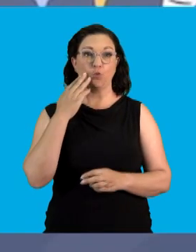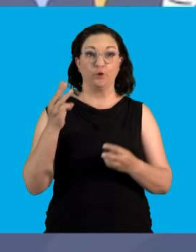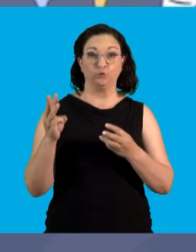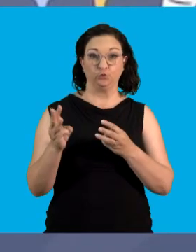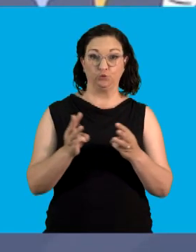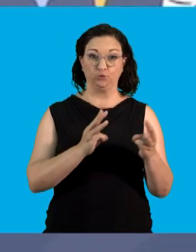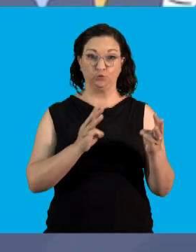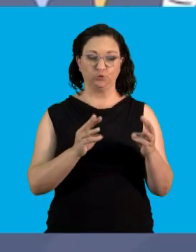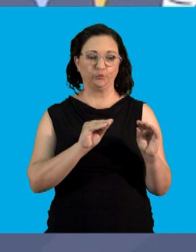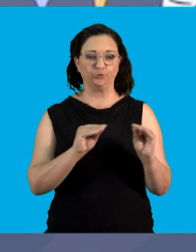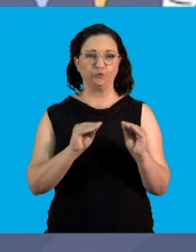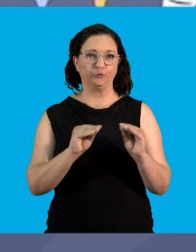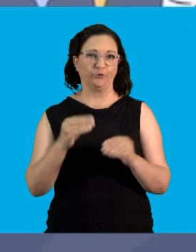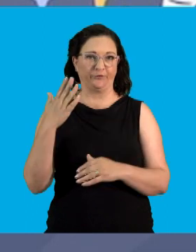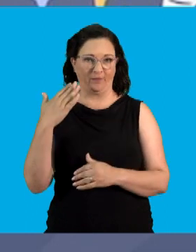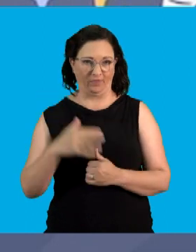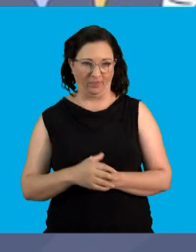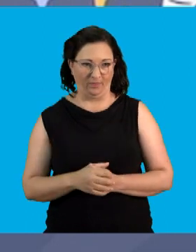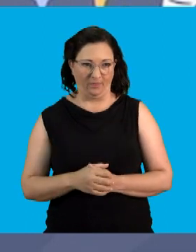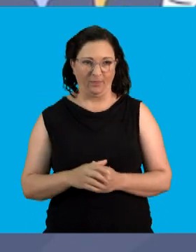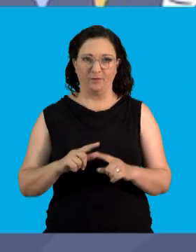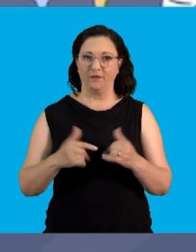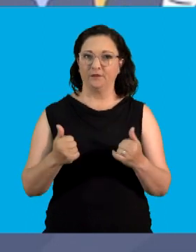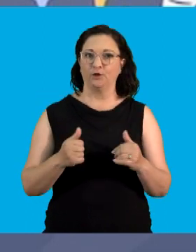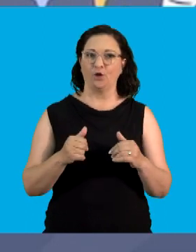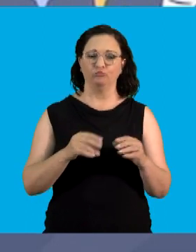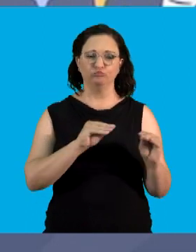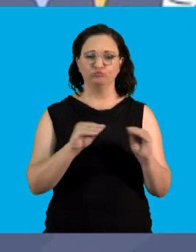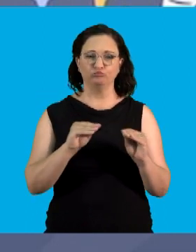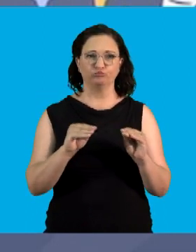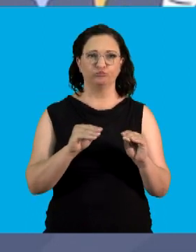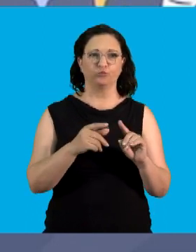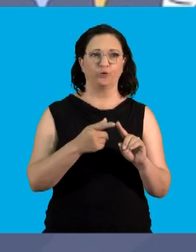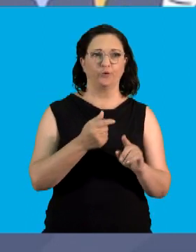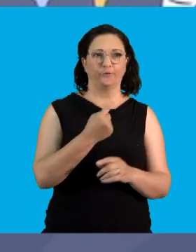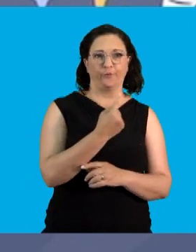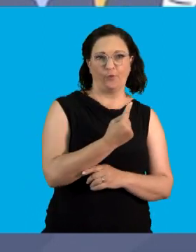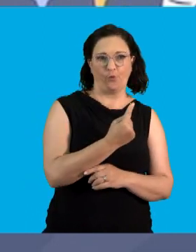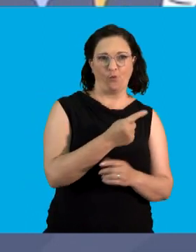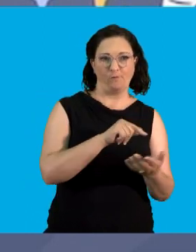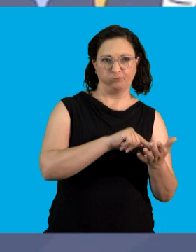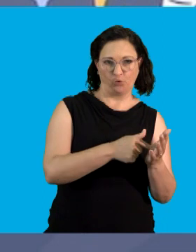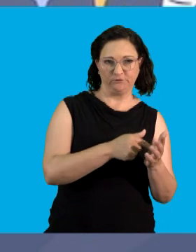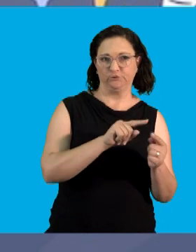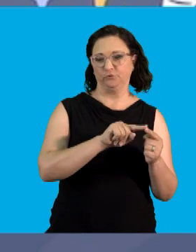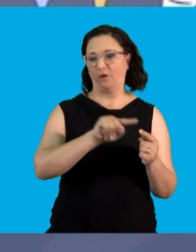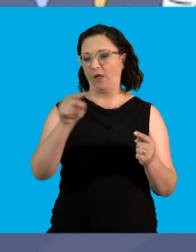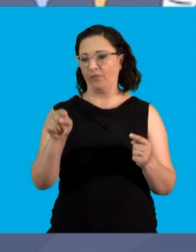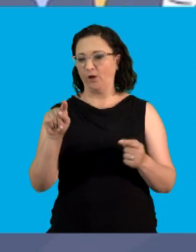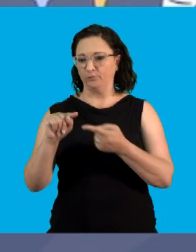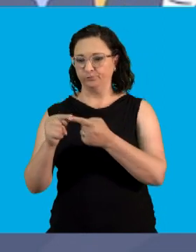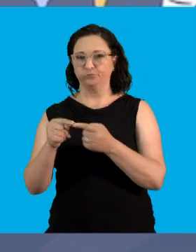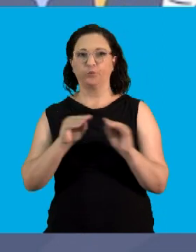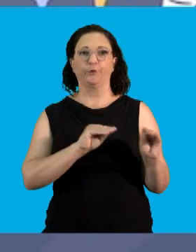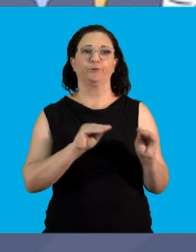wind is simply moving air? The movement of air is caused by differences in pressure between one area of the Earth's atmosphere and